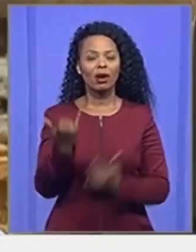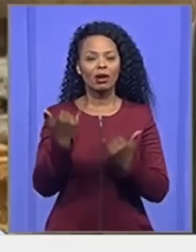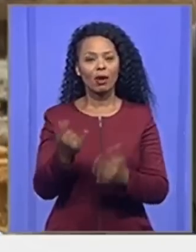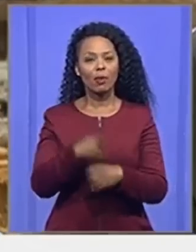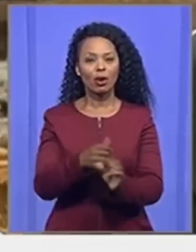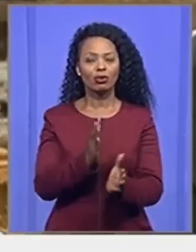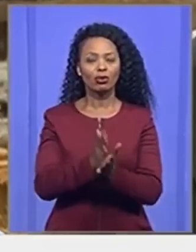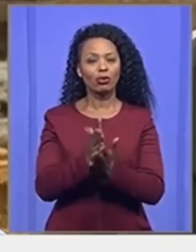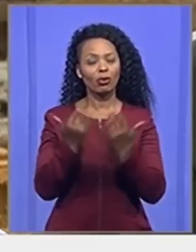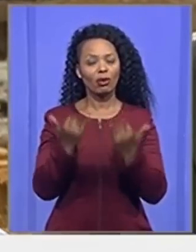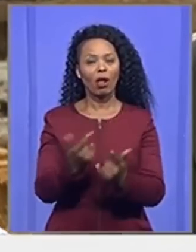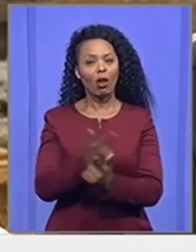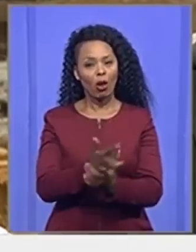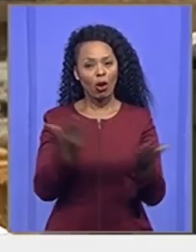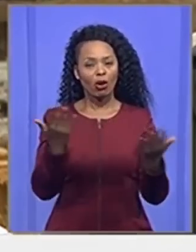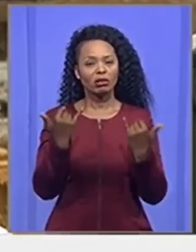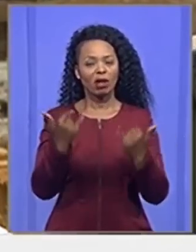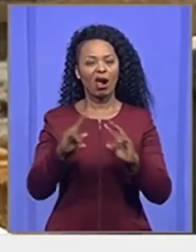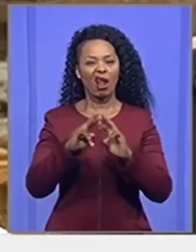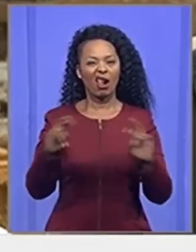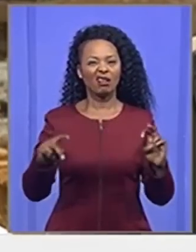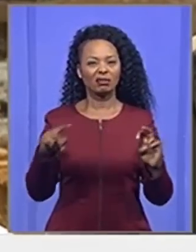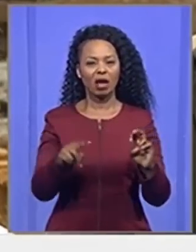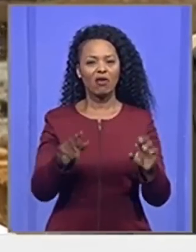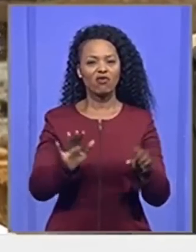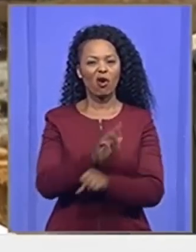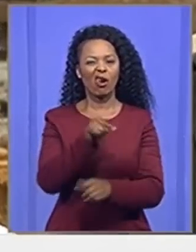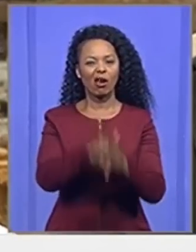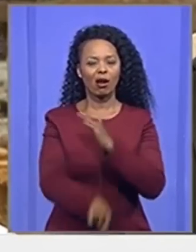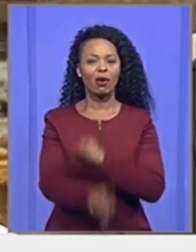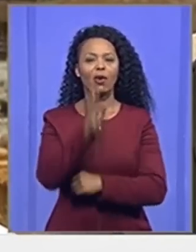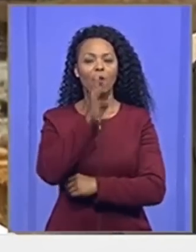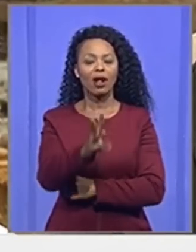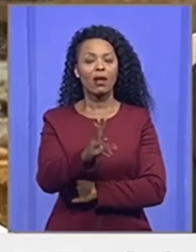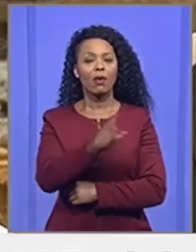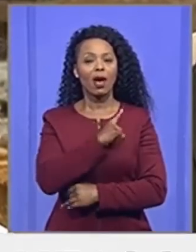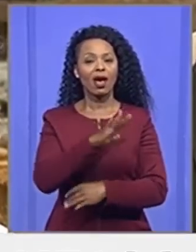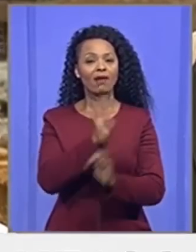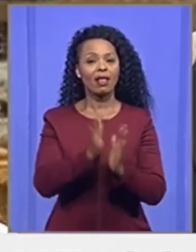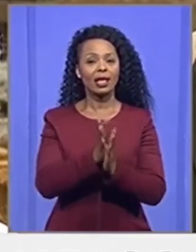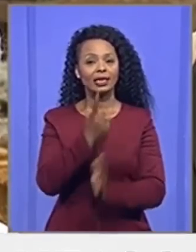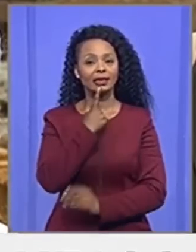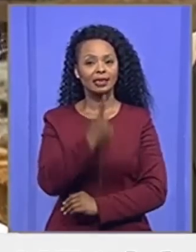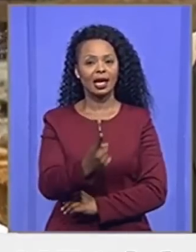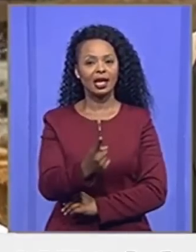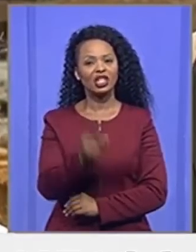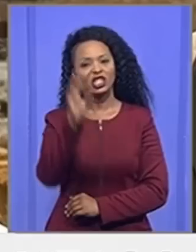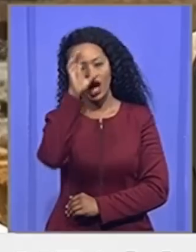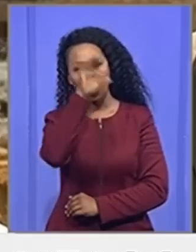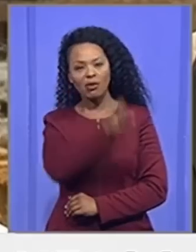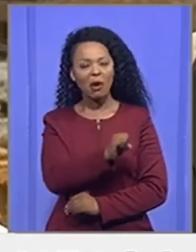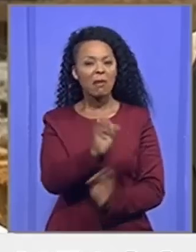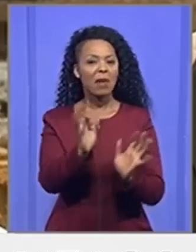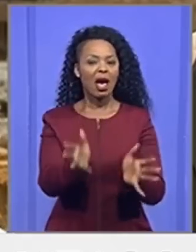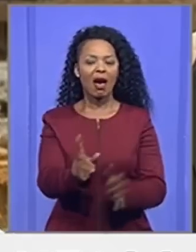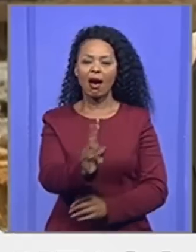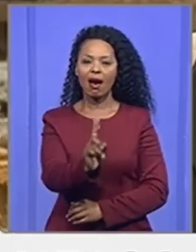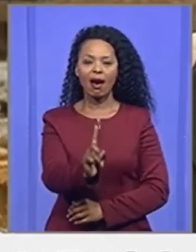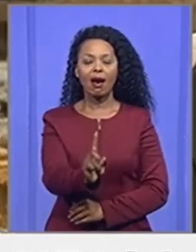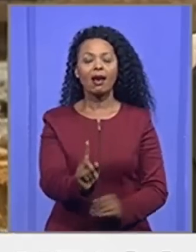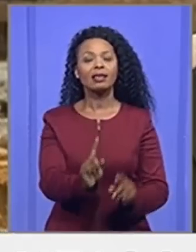that we launch a full-on investigation so that anything and everything we say is not based on speculation. And this is the